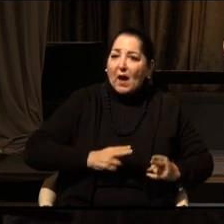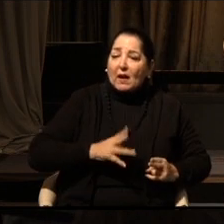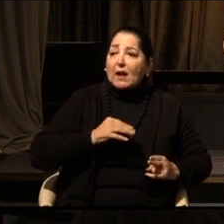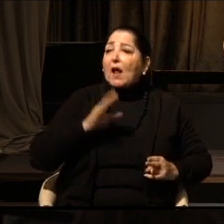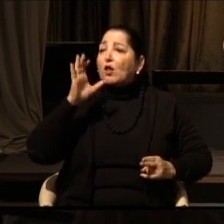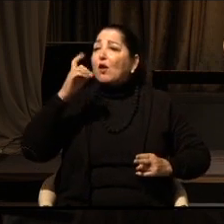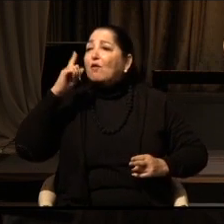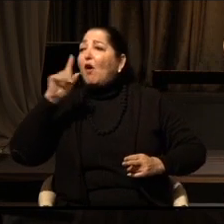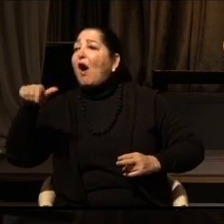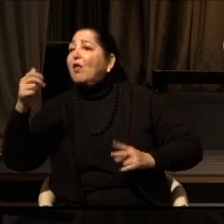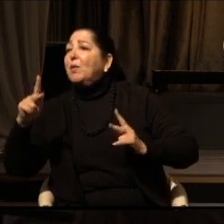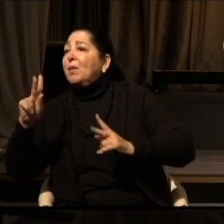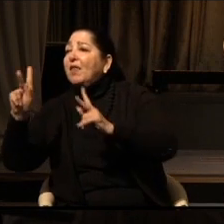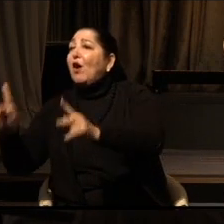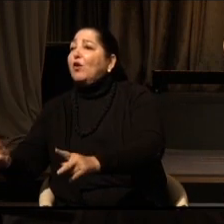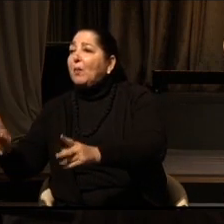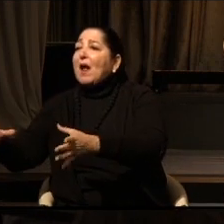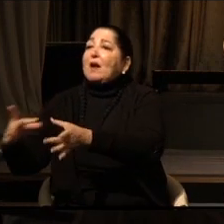others.